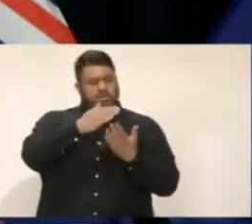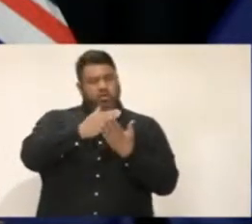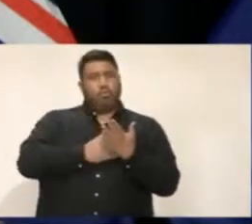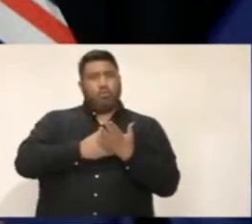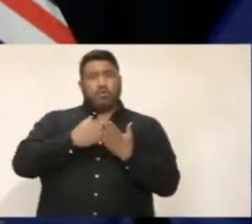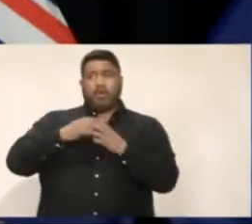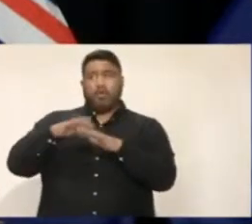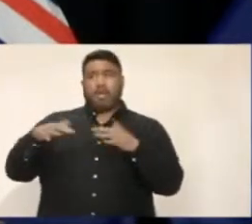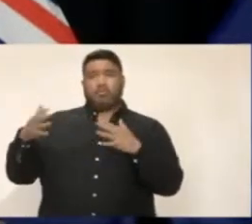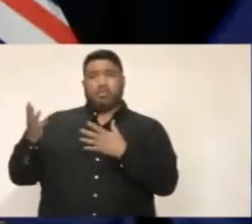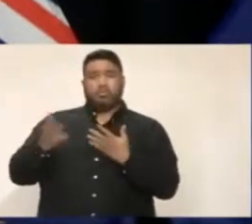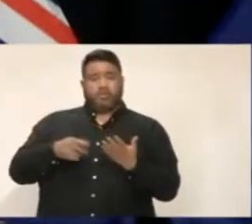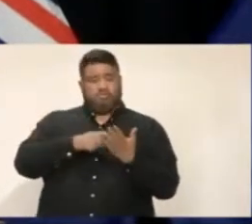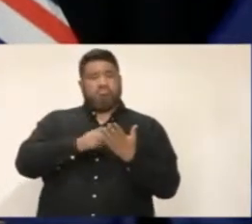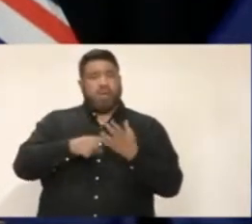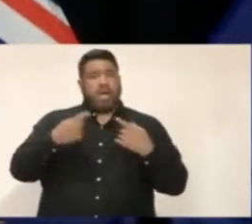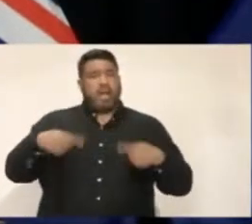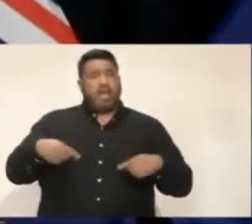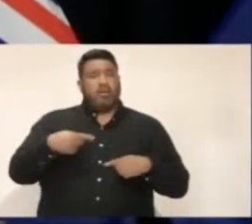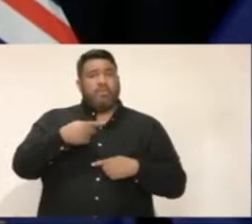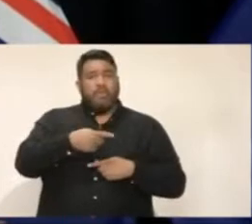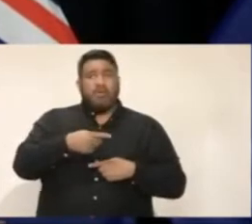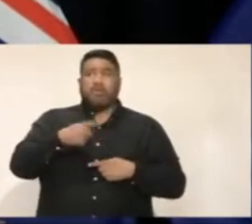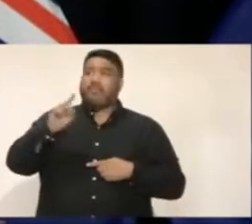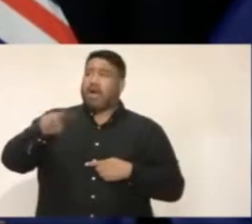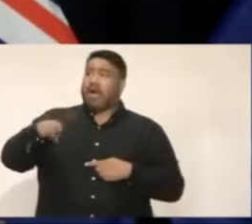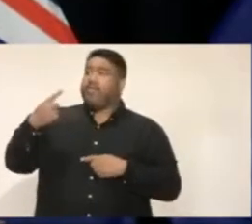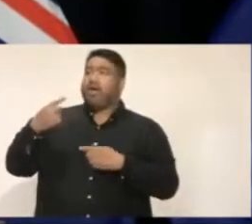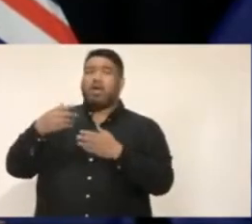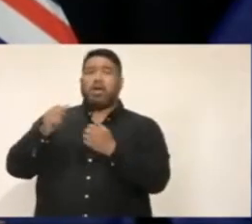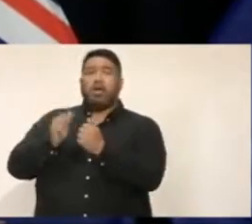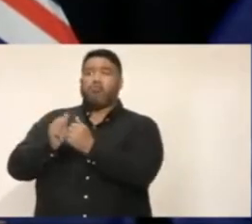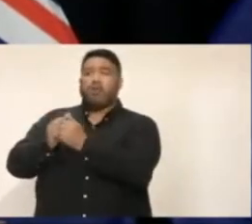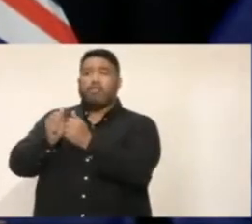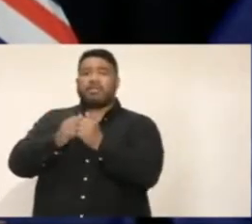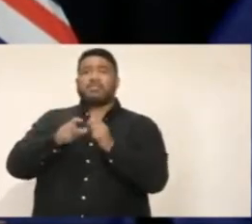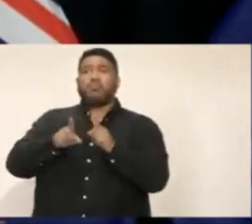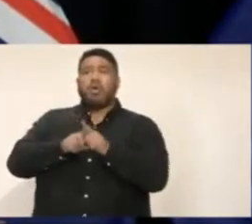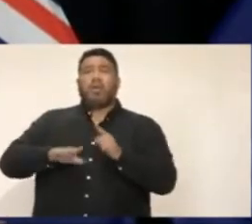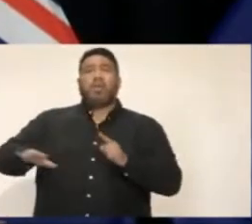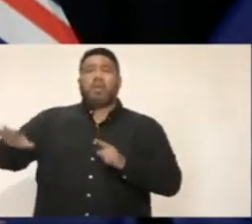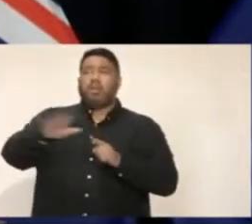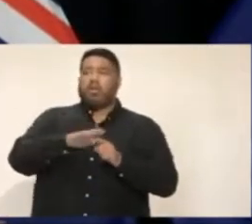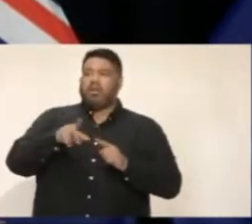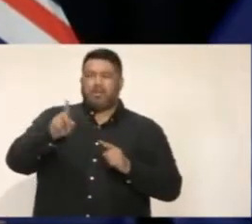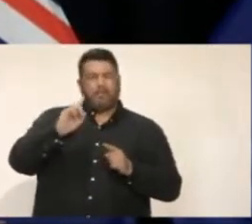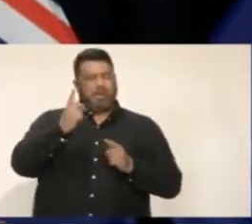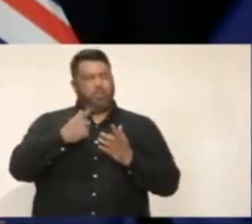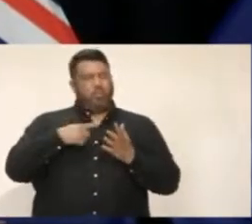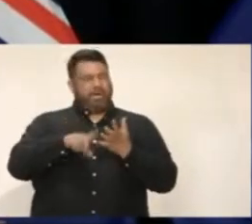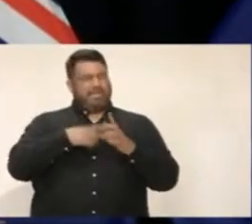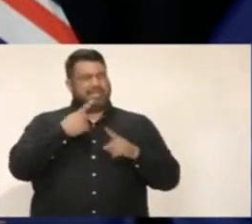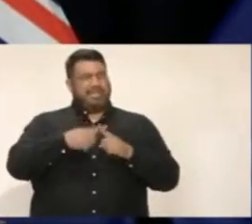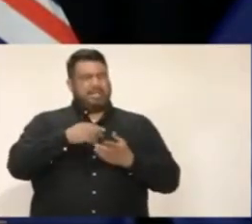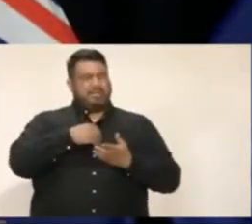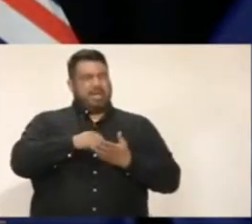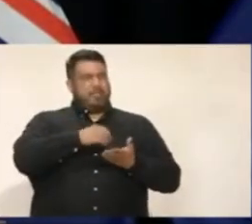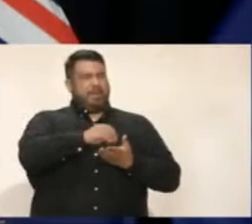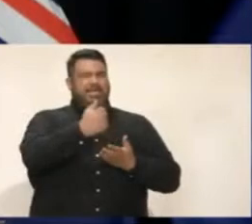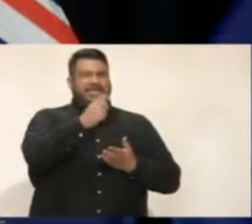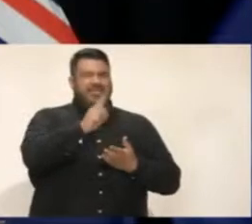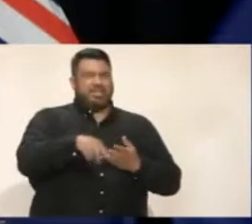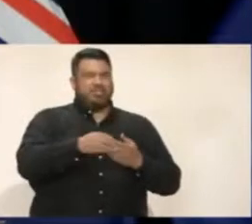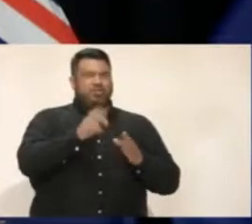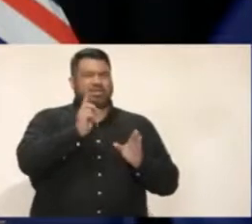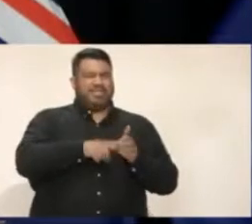service. Is not unlike some of the other arrangements that may well exist across the board within Parliament. $1,000 a year when it's only costing